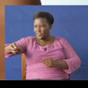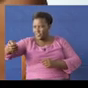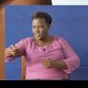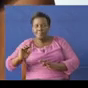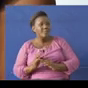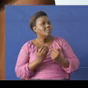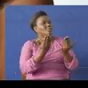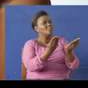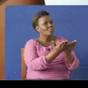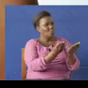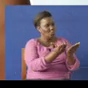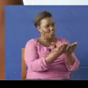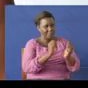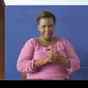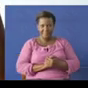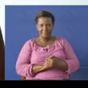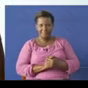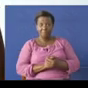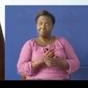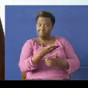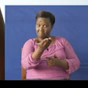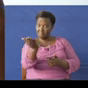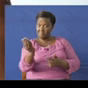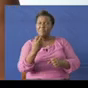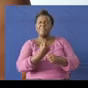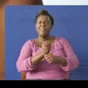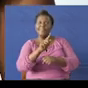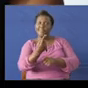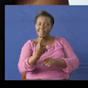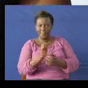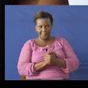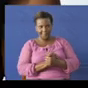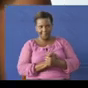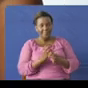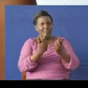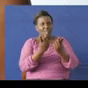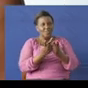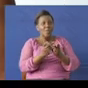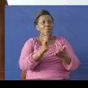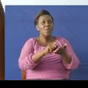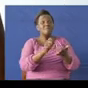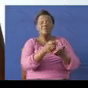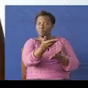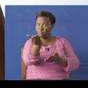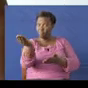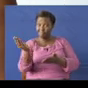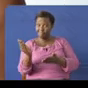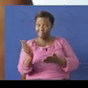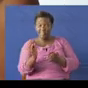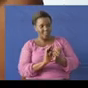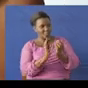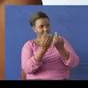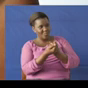or village, and at school? What do you do as a